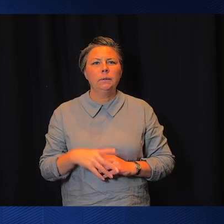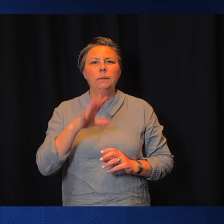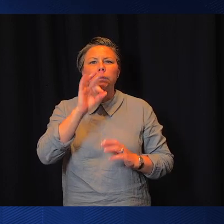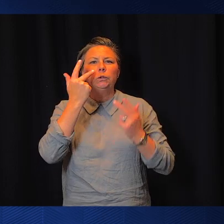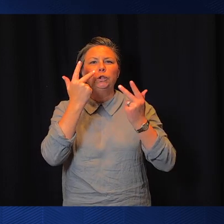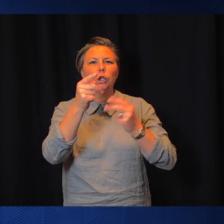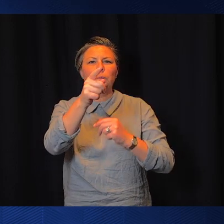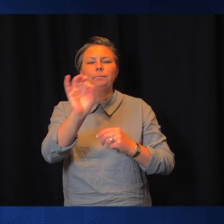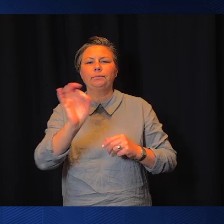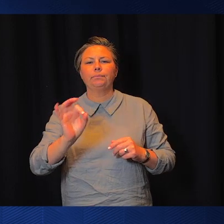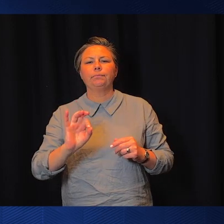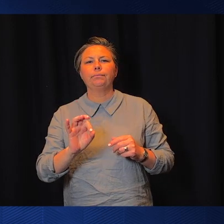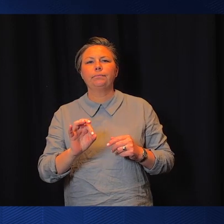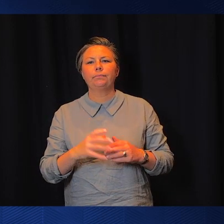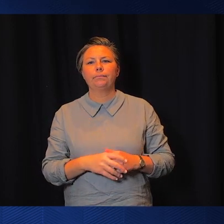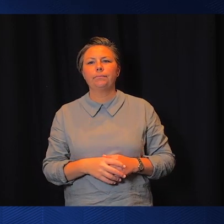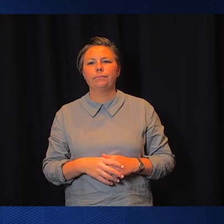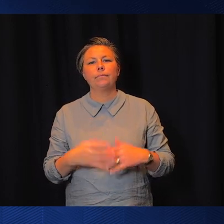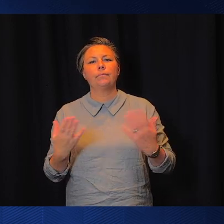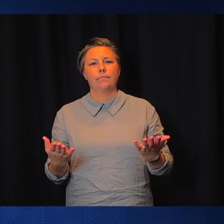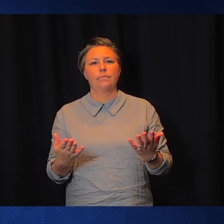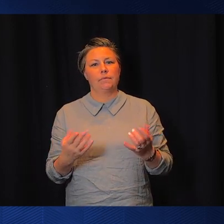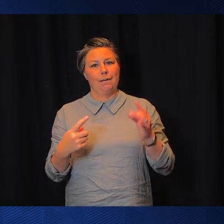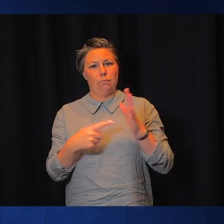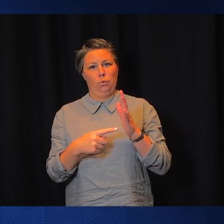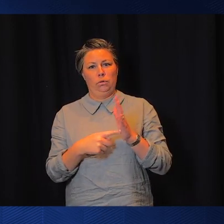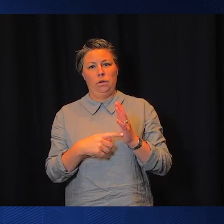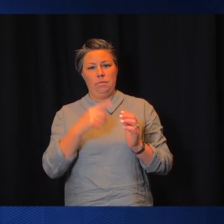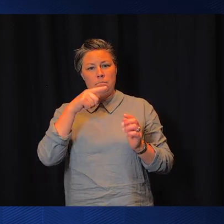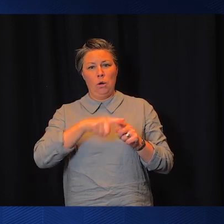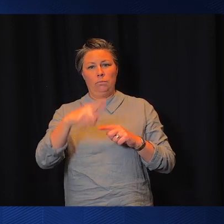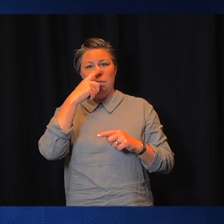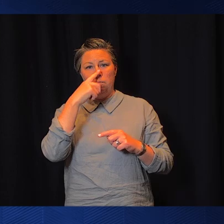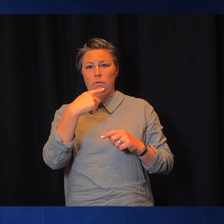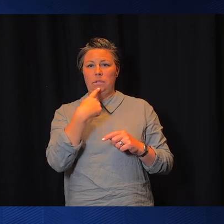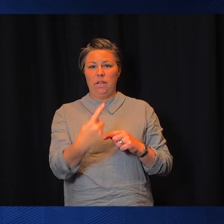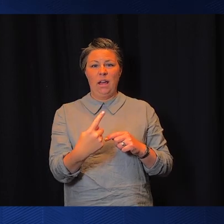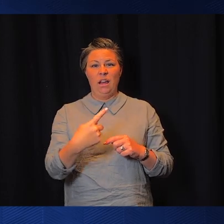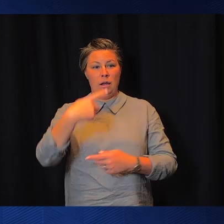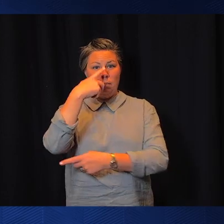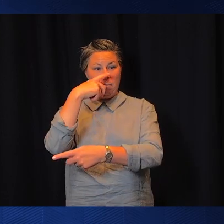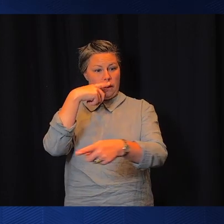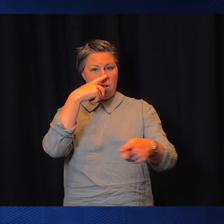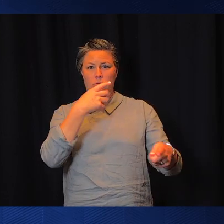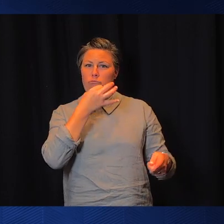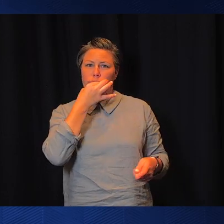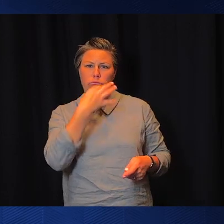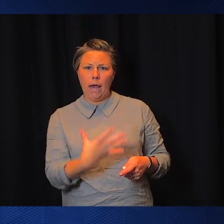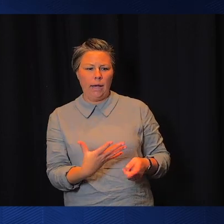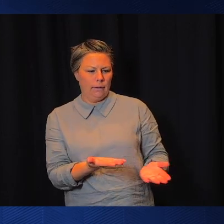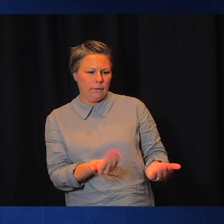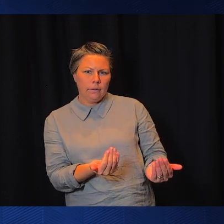that that's a really important place to end in terms of the fact that civil society are rarely engaged